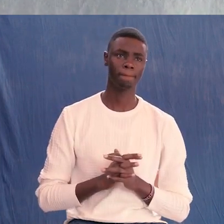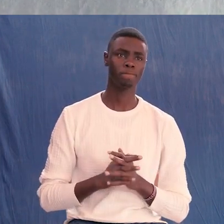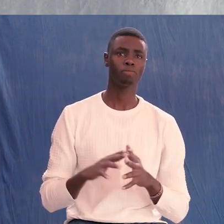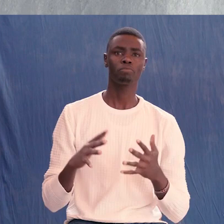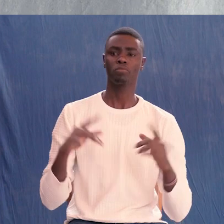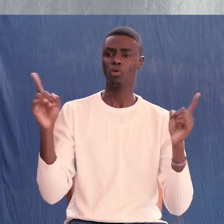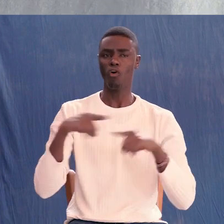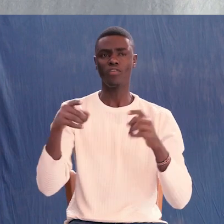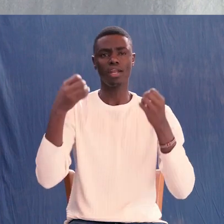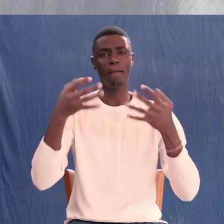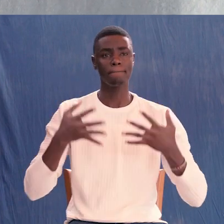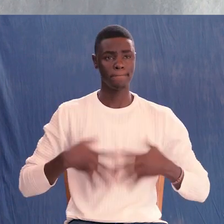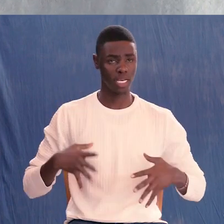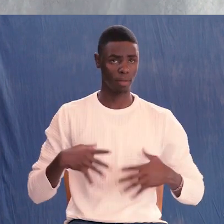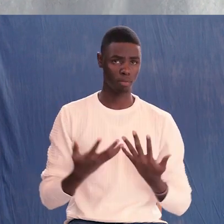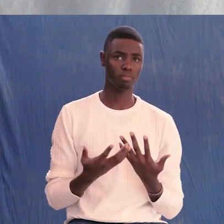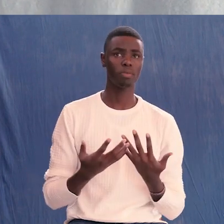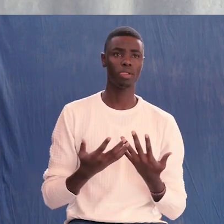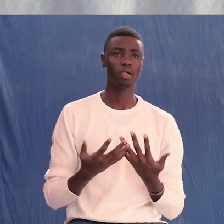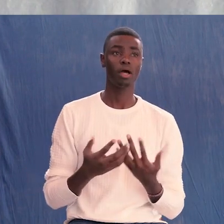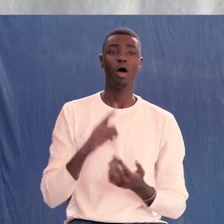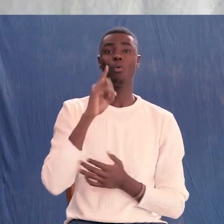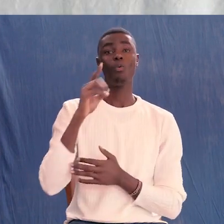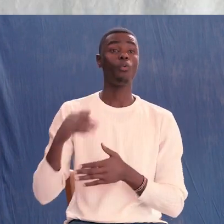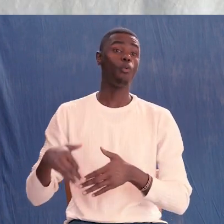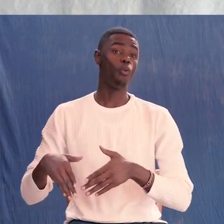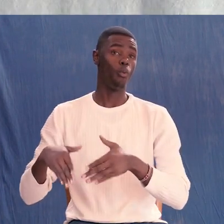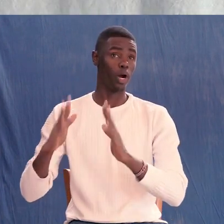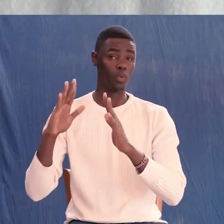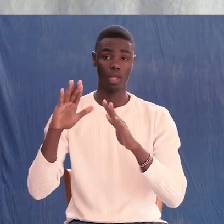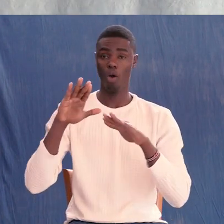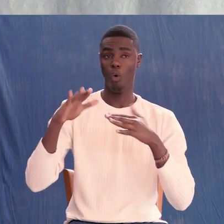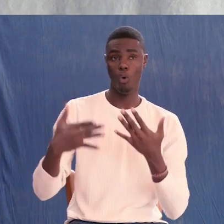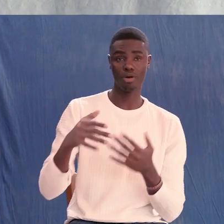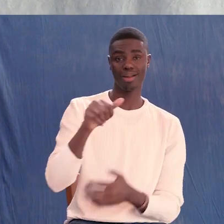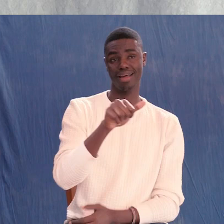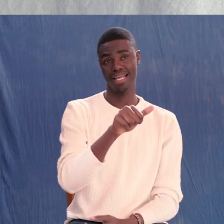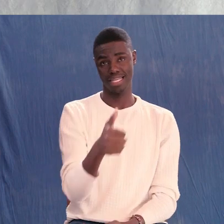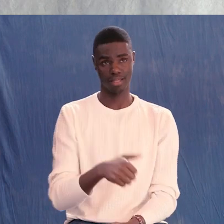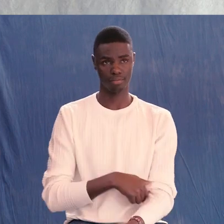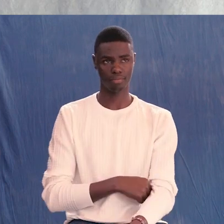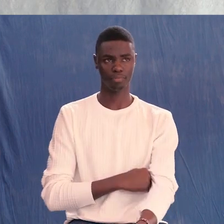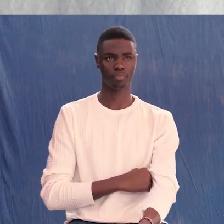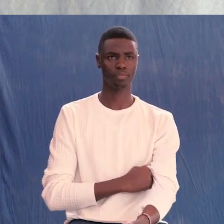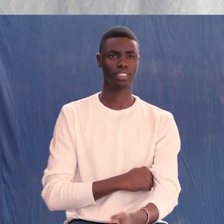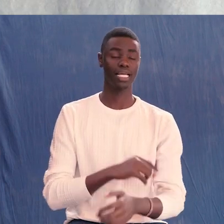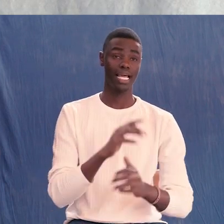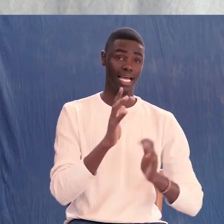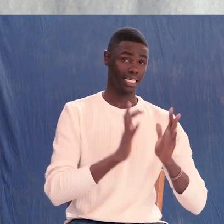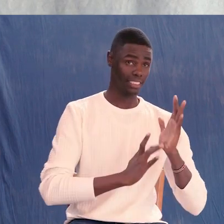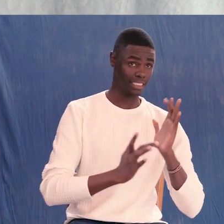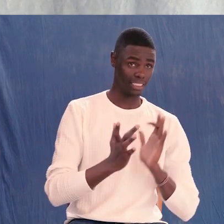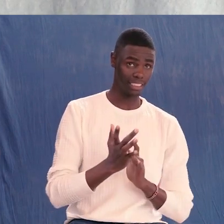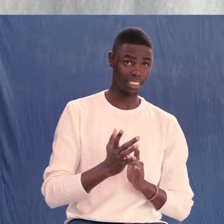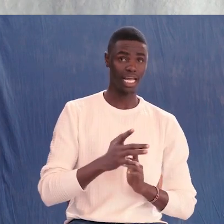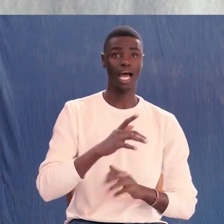offended many people. They've blown it one way or the other. And listen, while Jesus has won